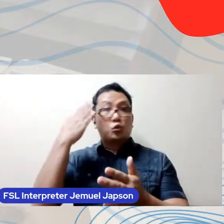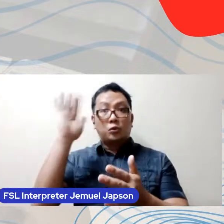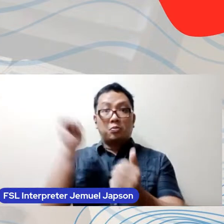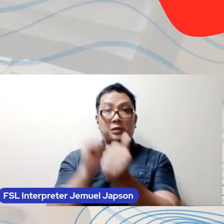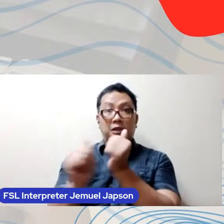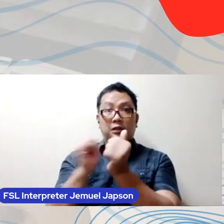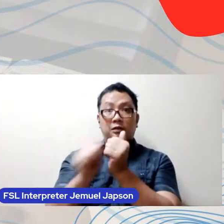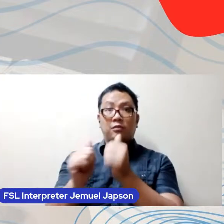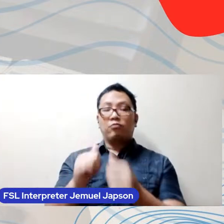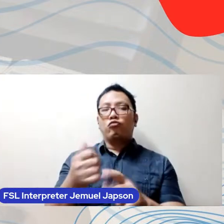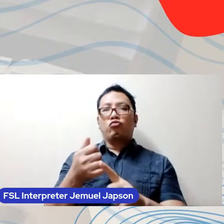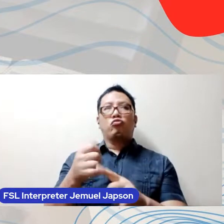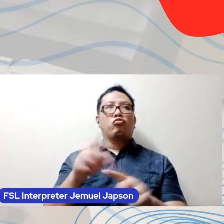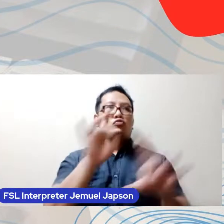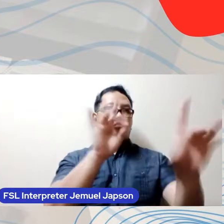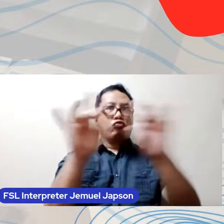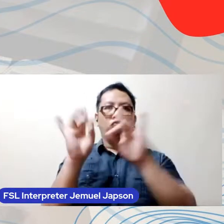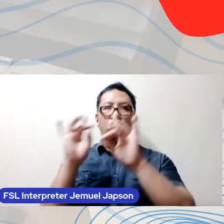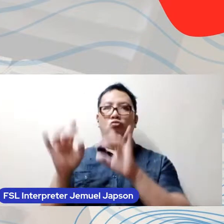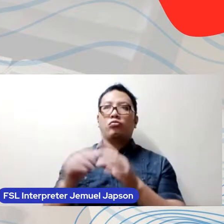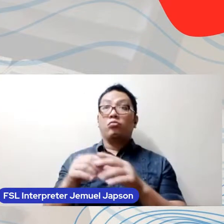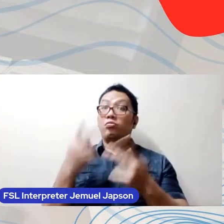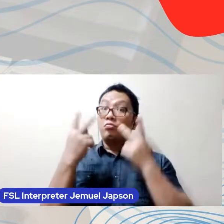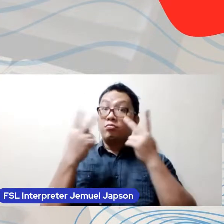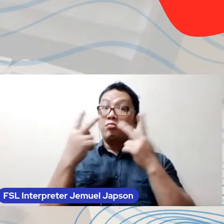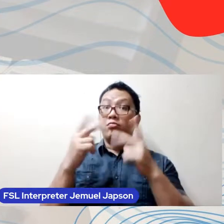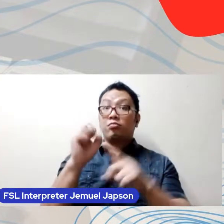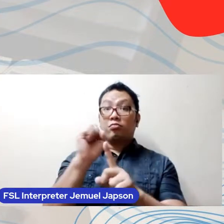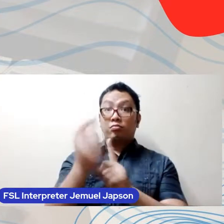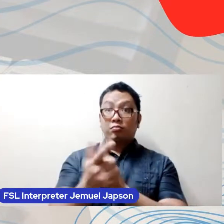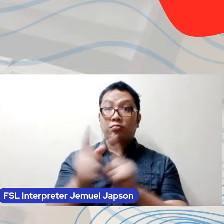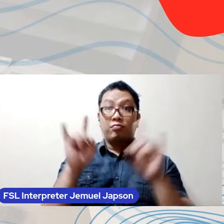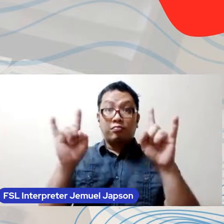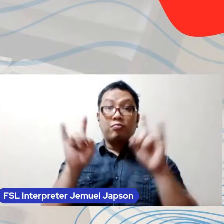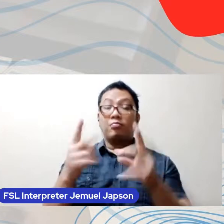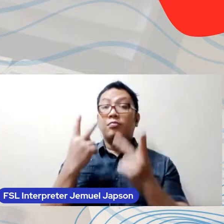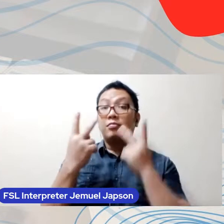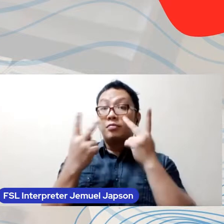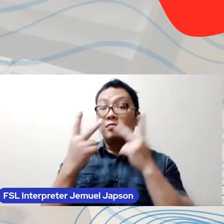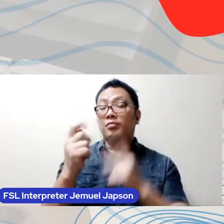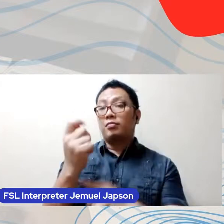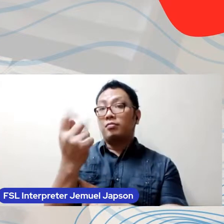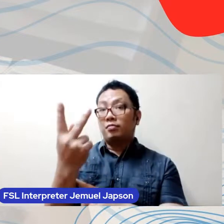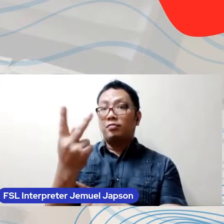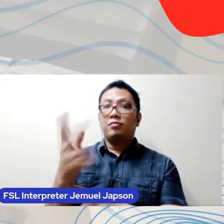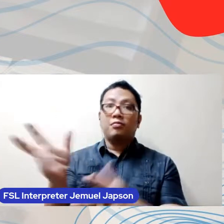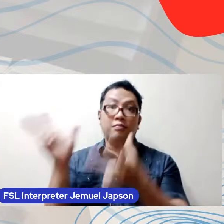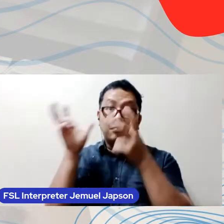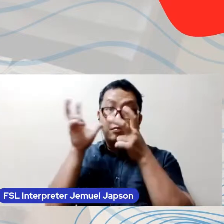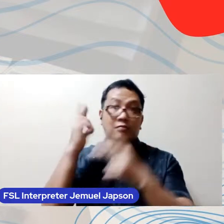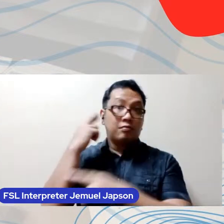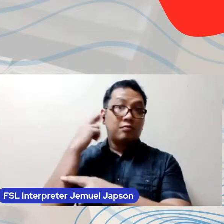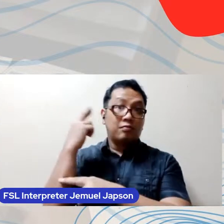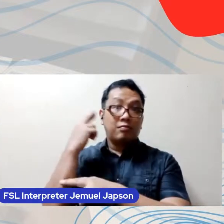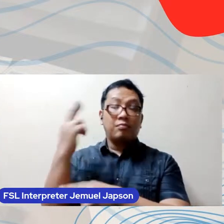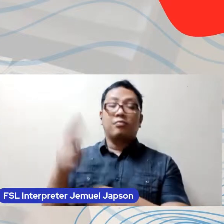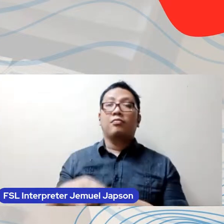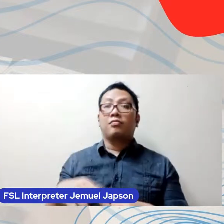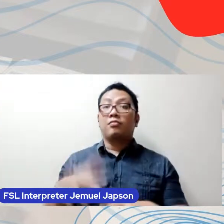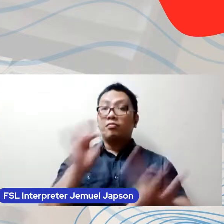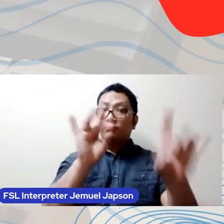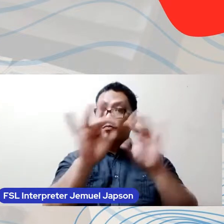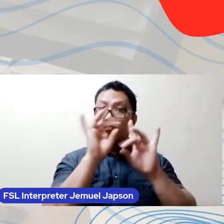Audit is. Maybe you have seen it on social media, watched it on TV, or heard it from radio that the Random Manual Audit for